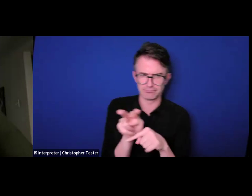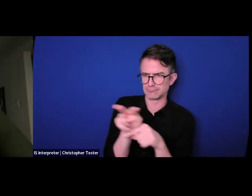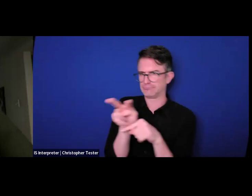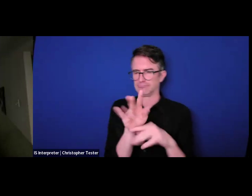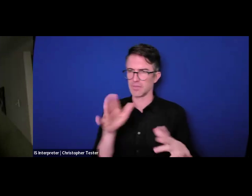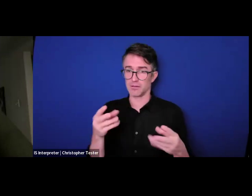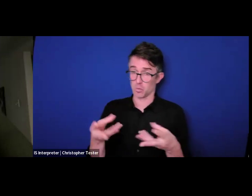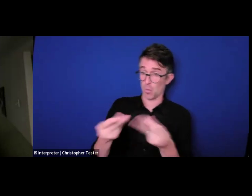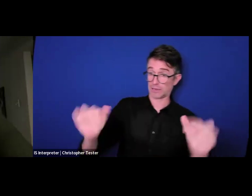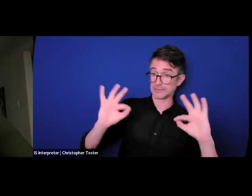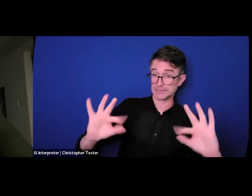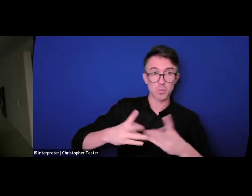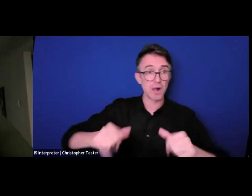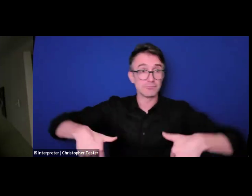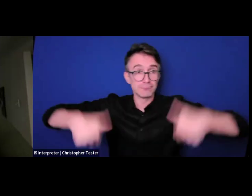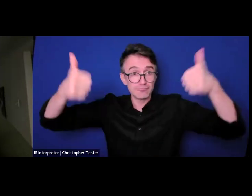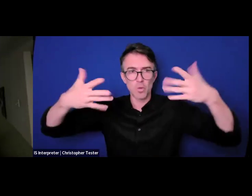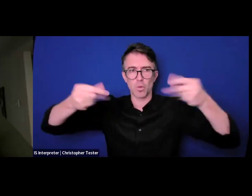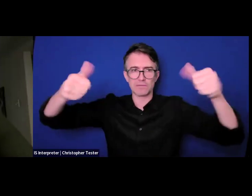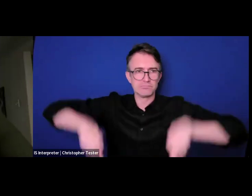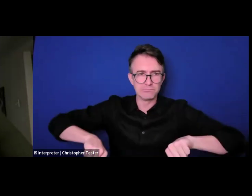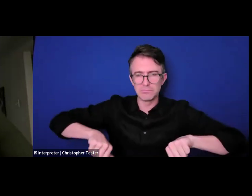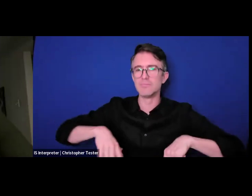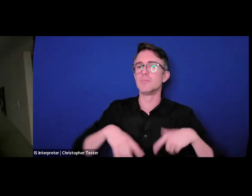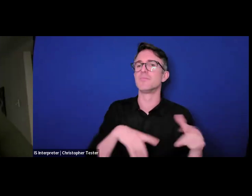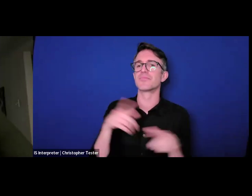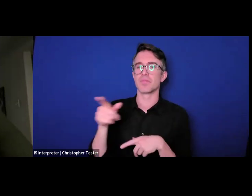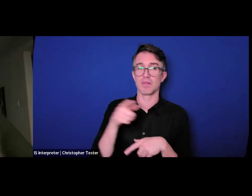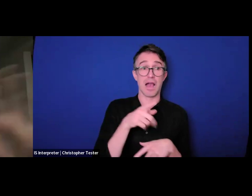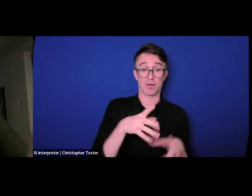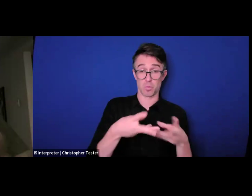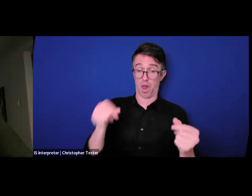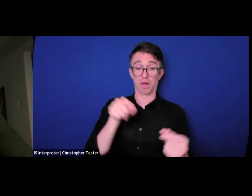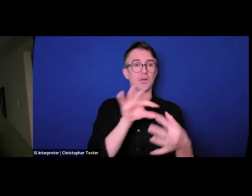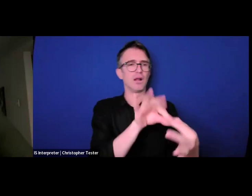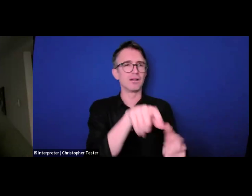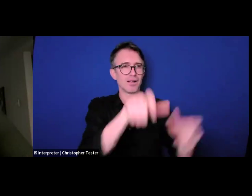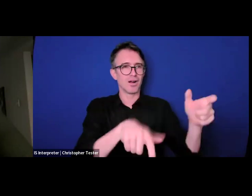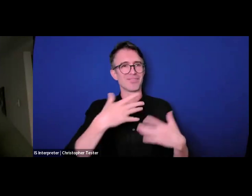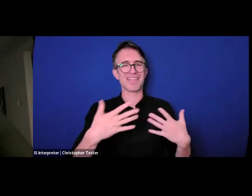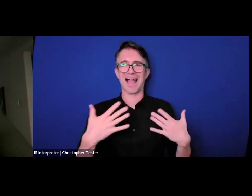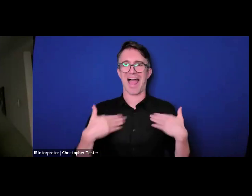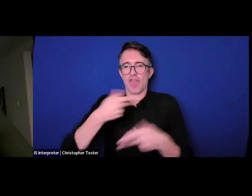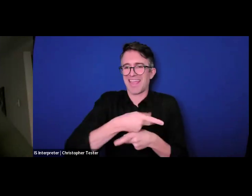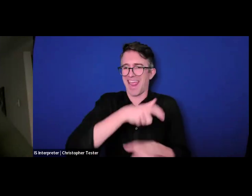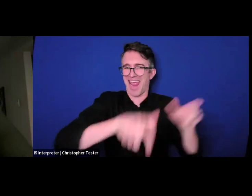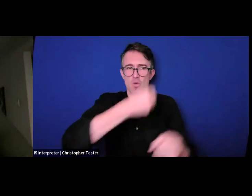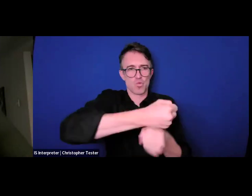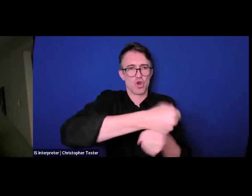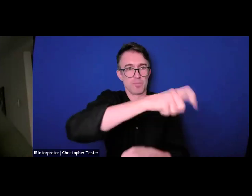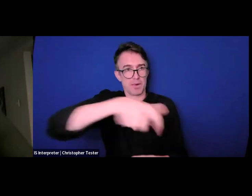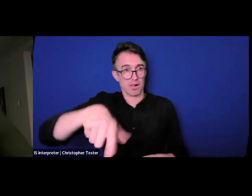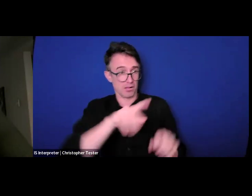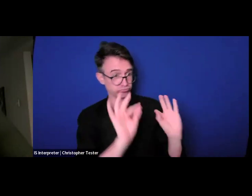workers themselves, as well as the academia. Now, a wide landscape like this,